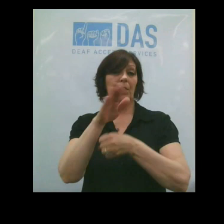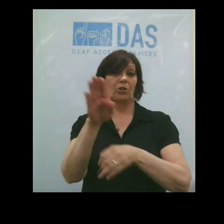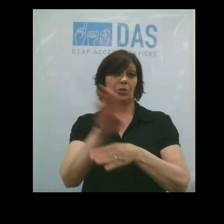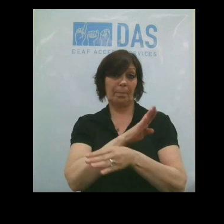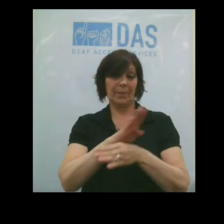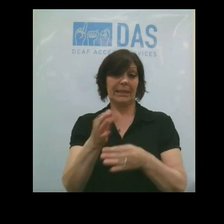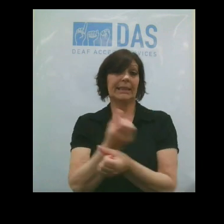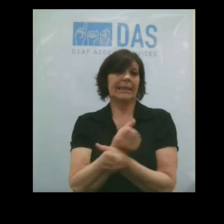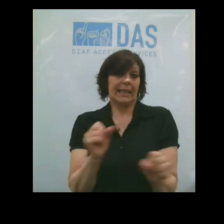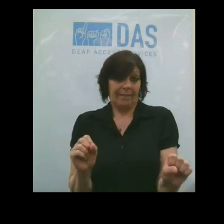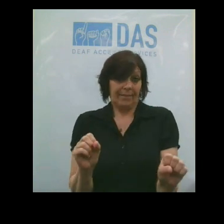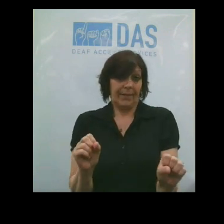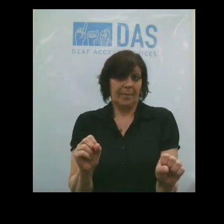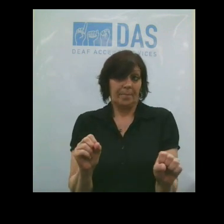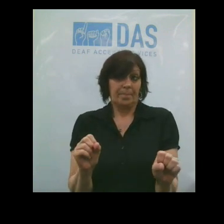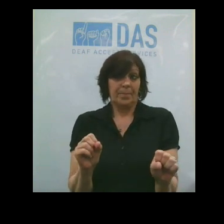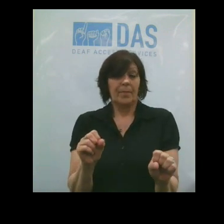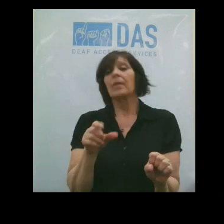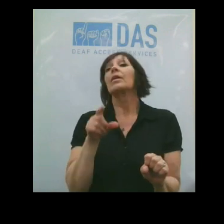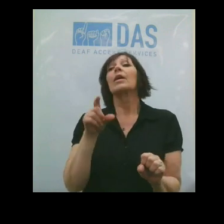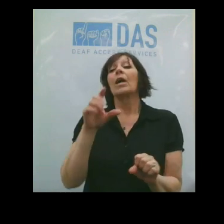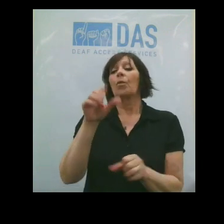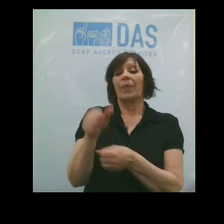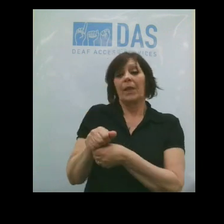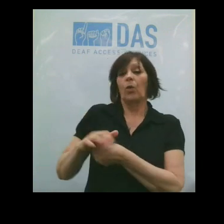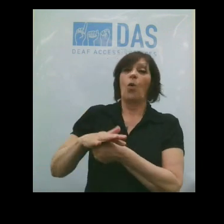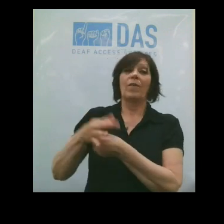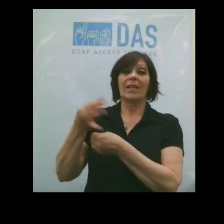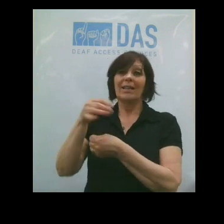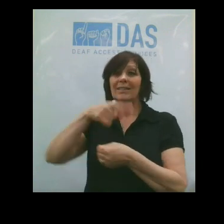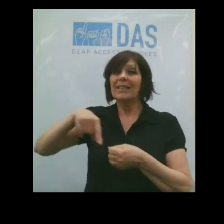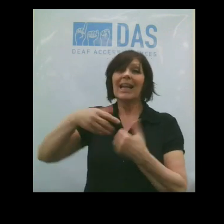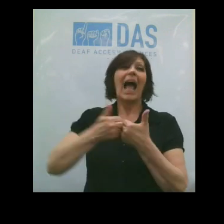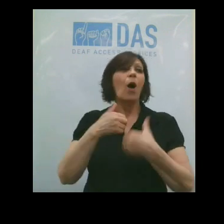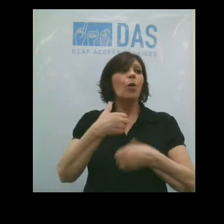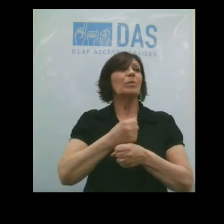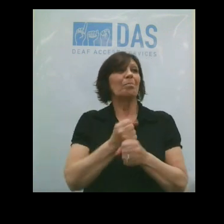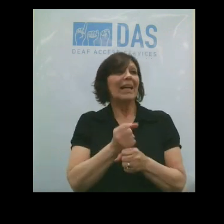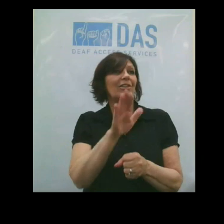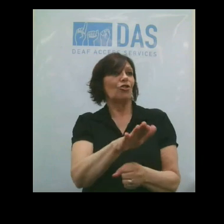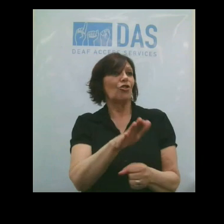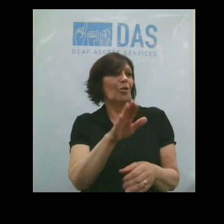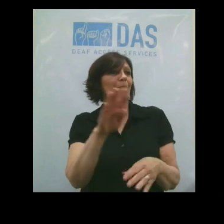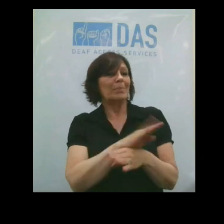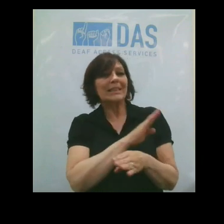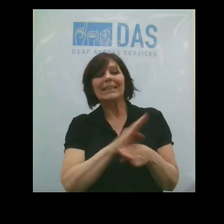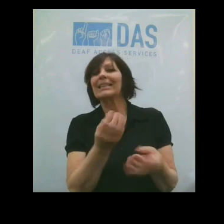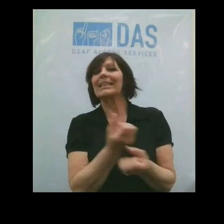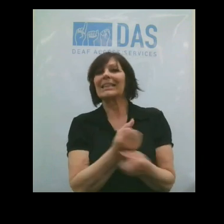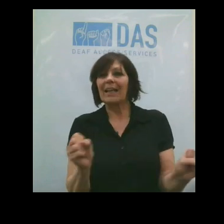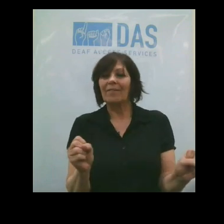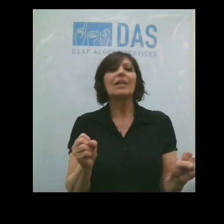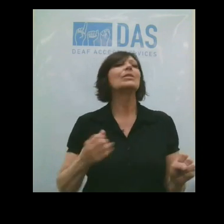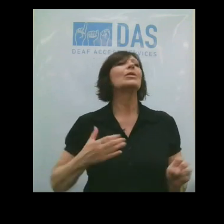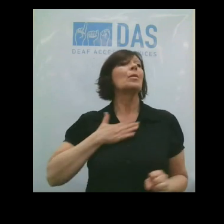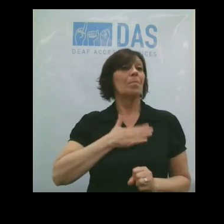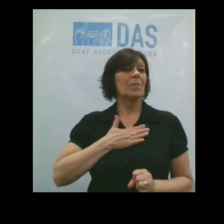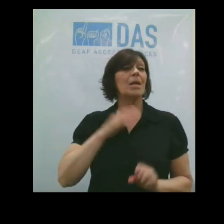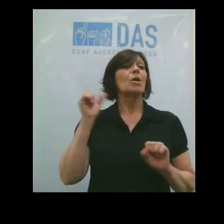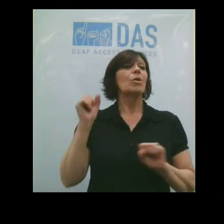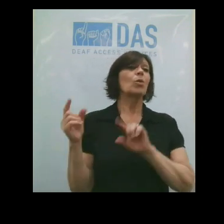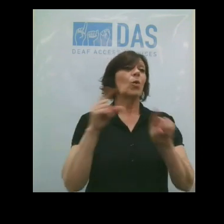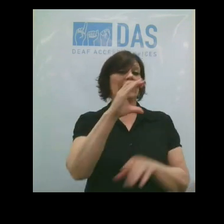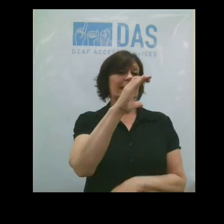business safe or the workplace safe in COVID-19 environment. So I encourage all the business owners to go to